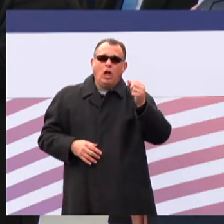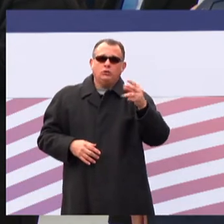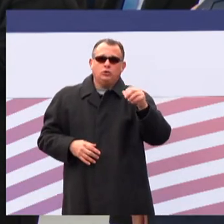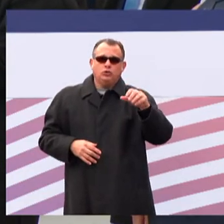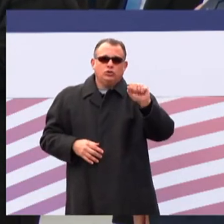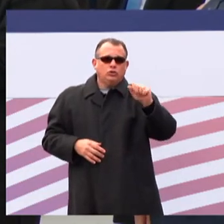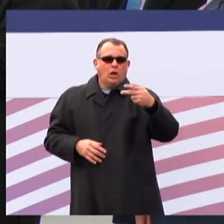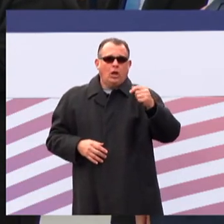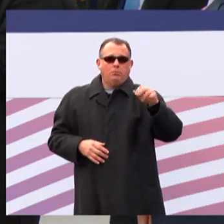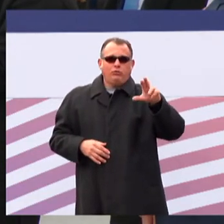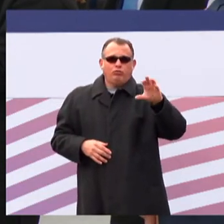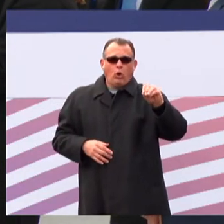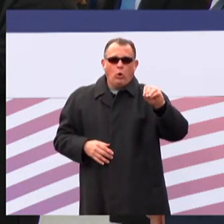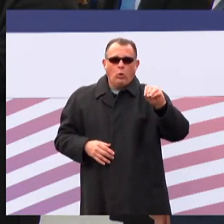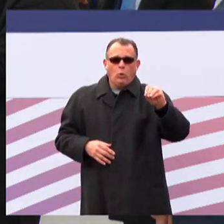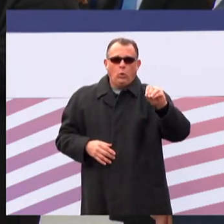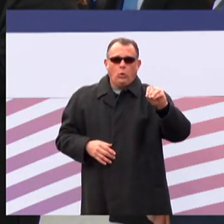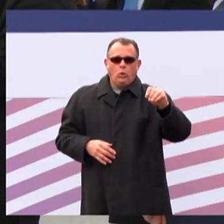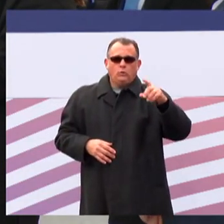I, Josh Shapiro,